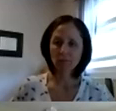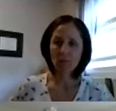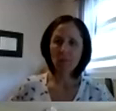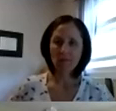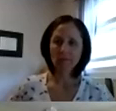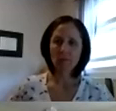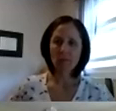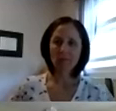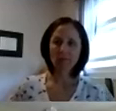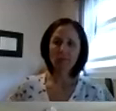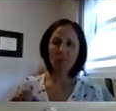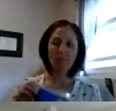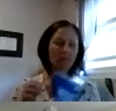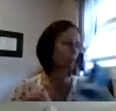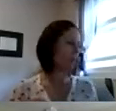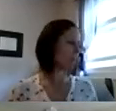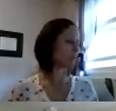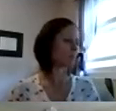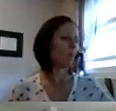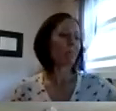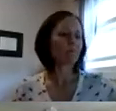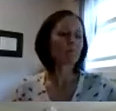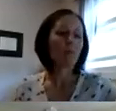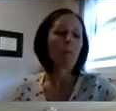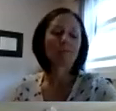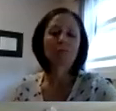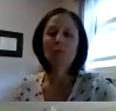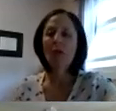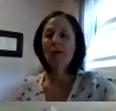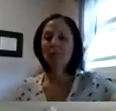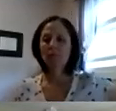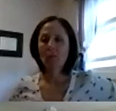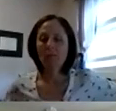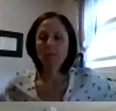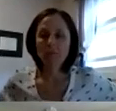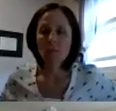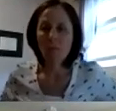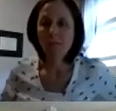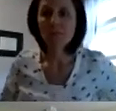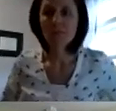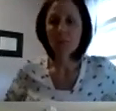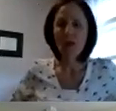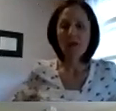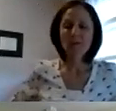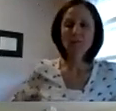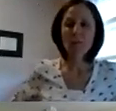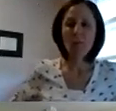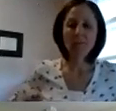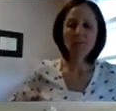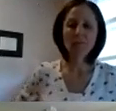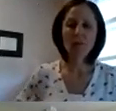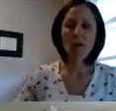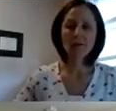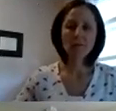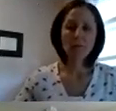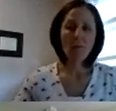support grant for the one-time grant up to $2,500, correct? Yes, that is correct. Great. And then the last question